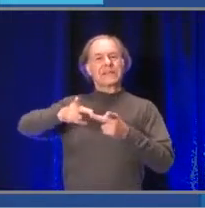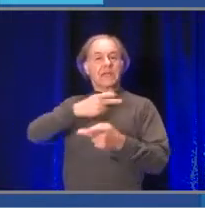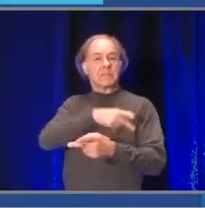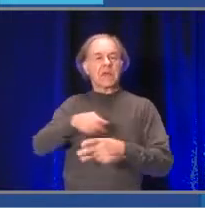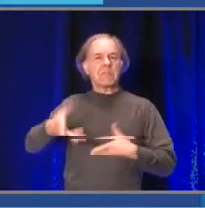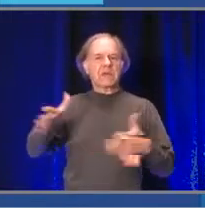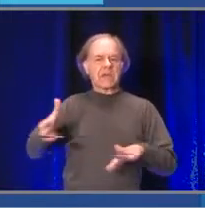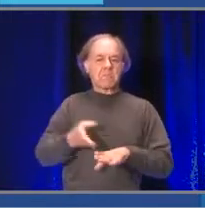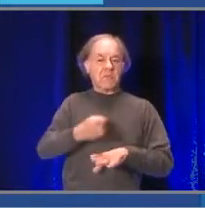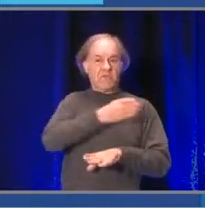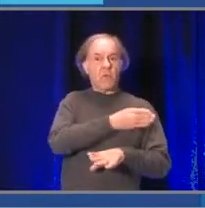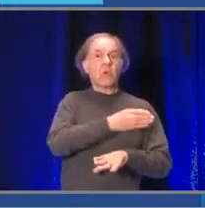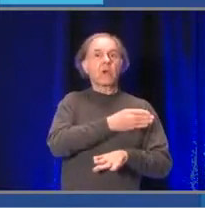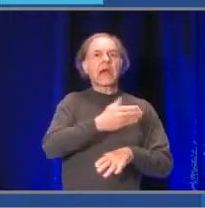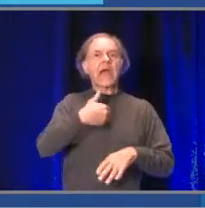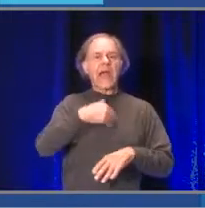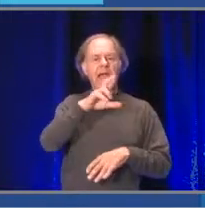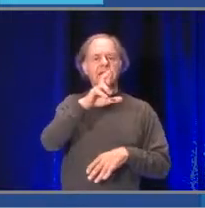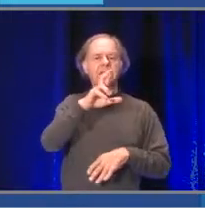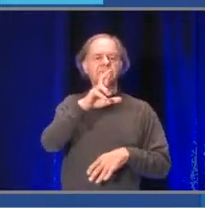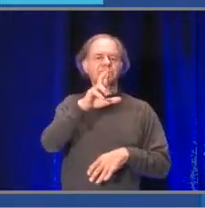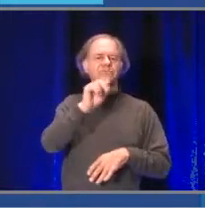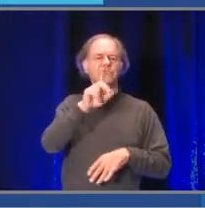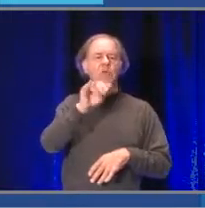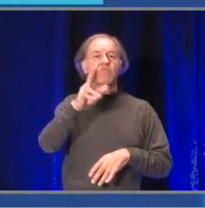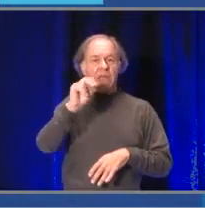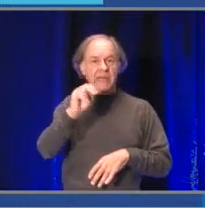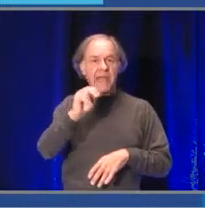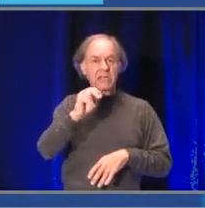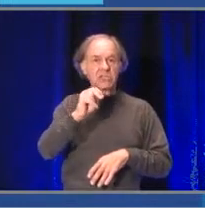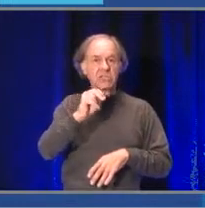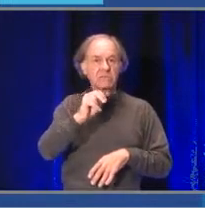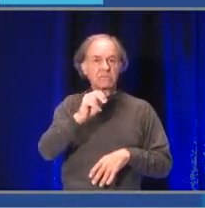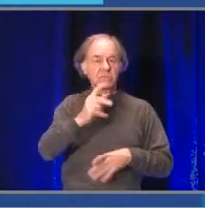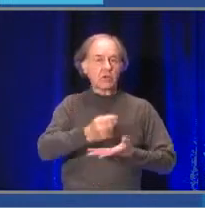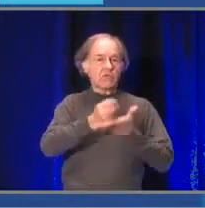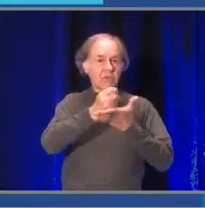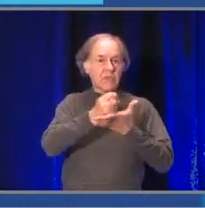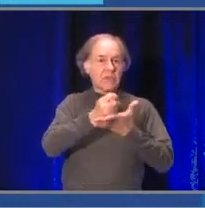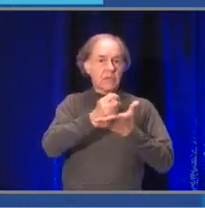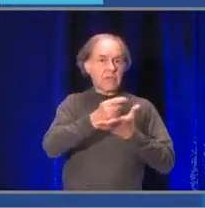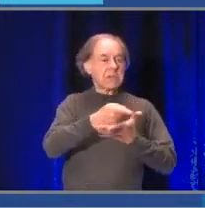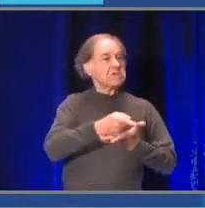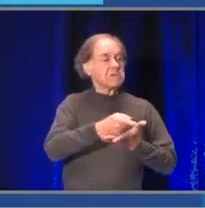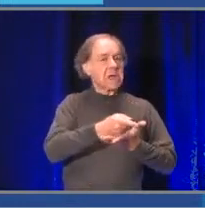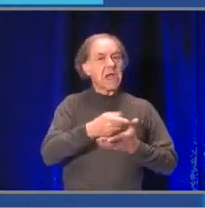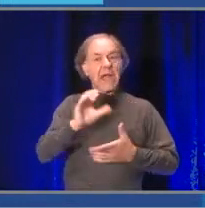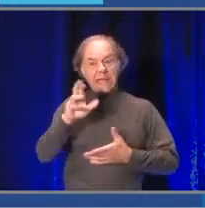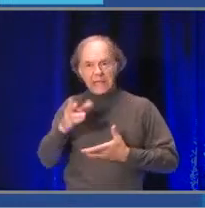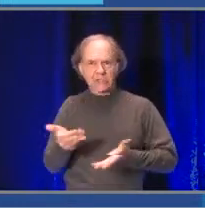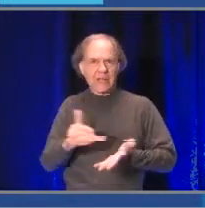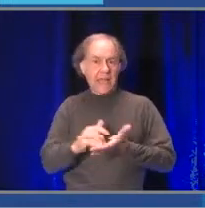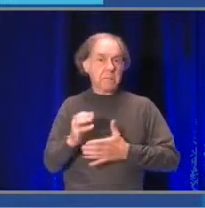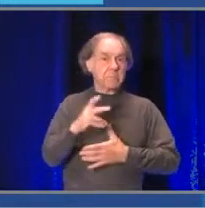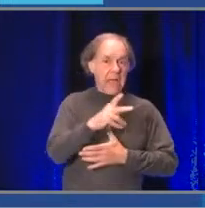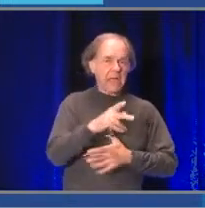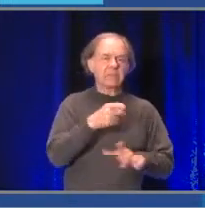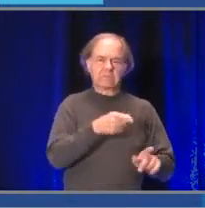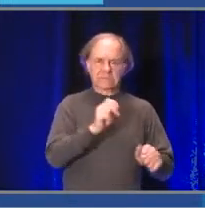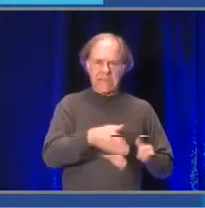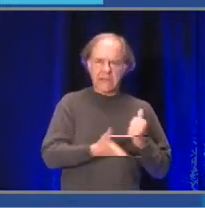cancer, radiation failures. Cancer comes back. 40% of those patients still have cancer localized to the prostate.